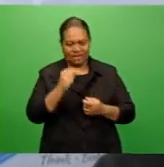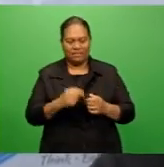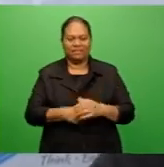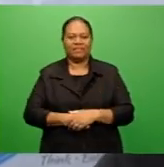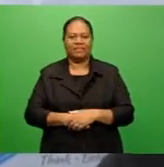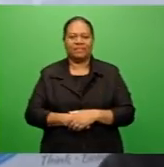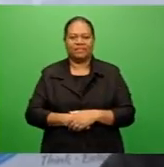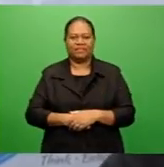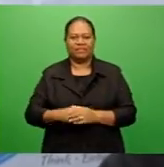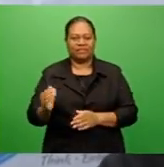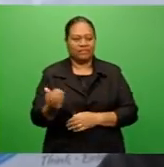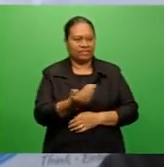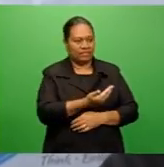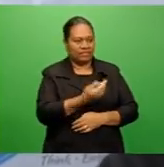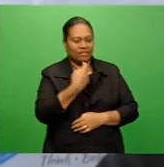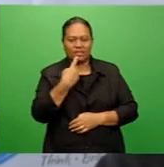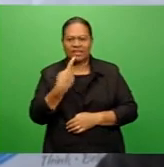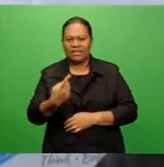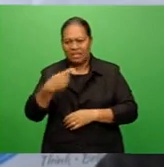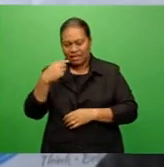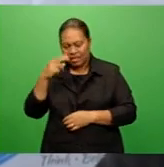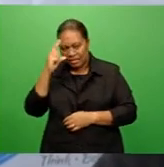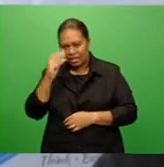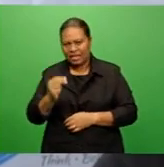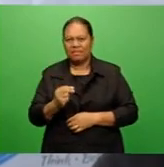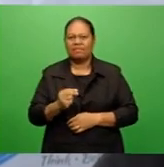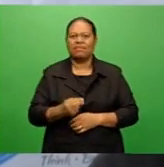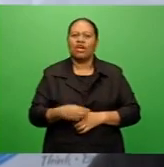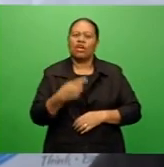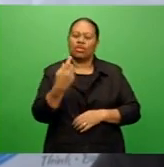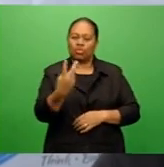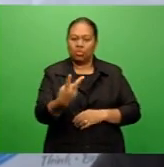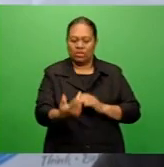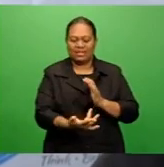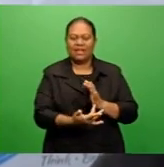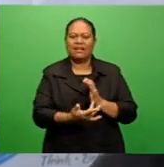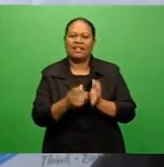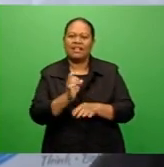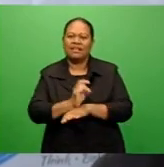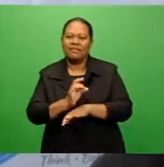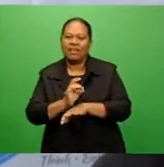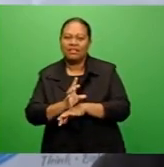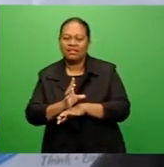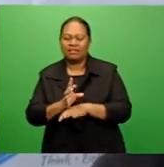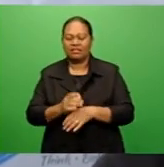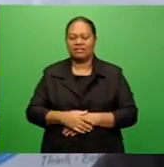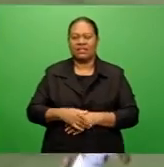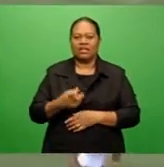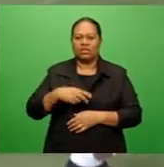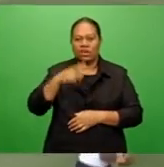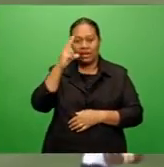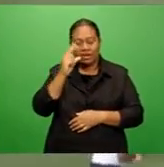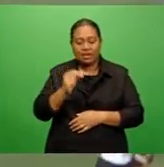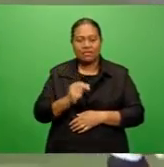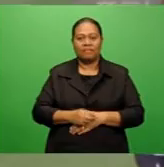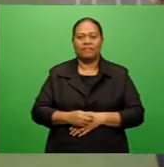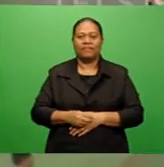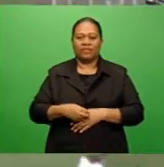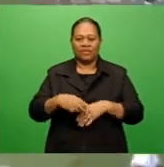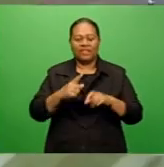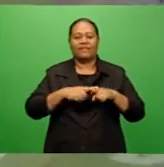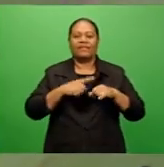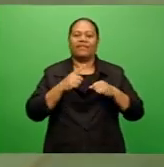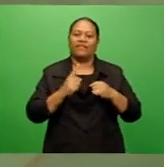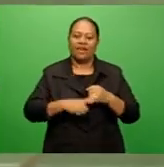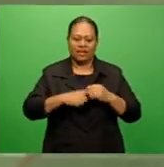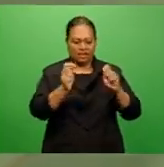also be revealing the names of 2 technical advisors who will be close to our head coach ahead of the naming of the final squad on